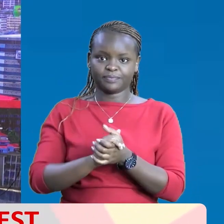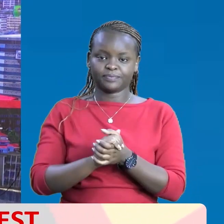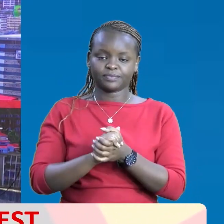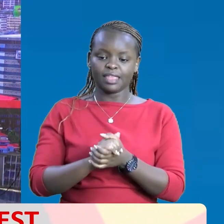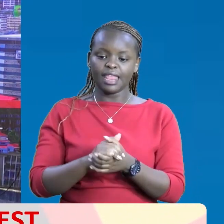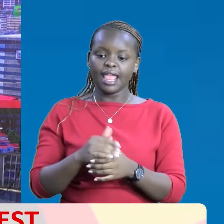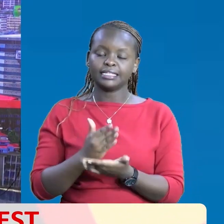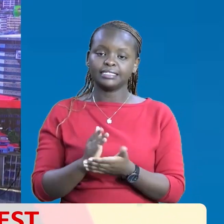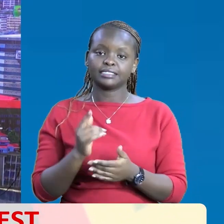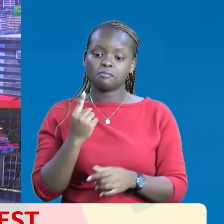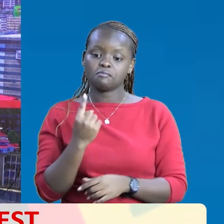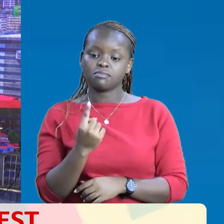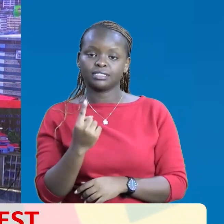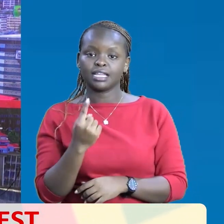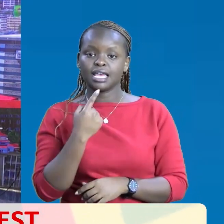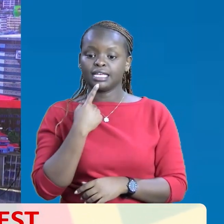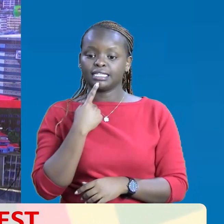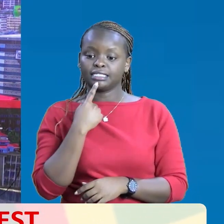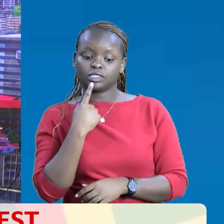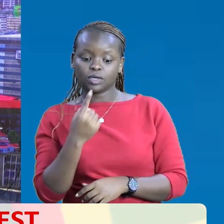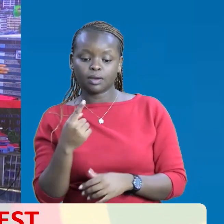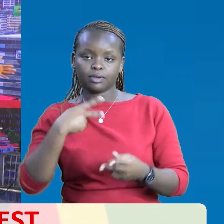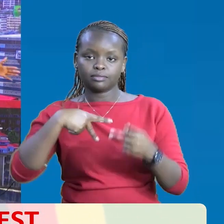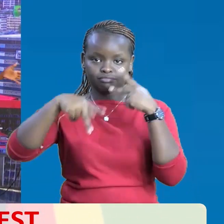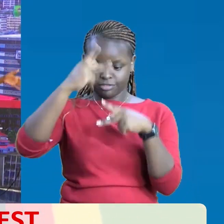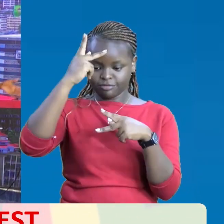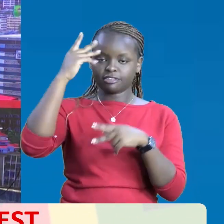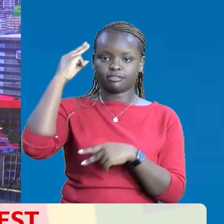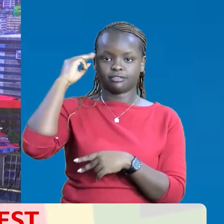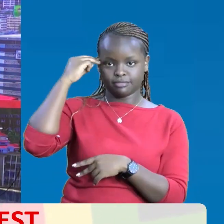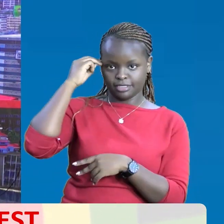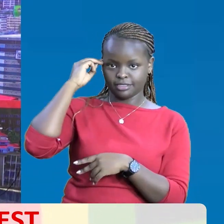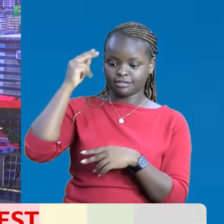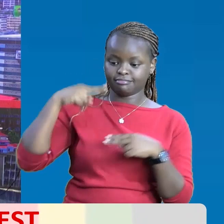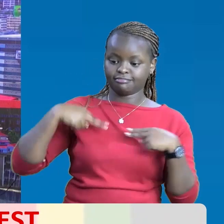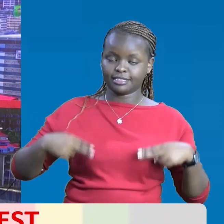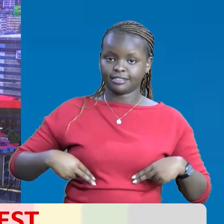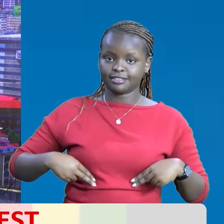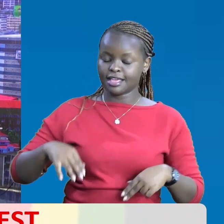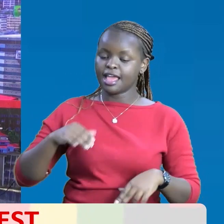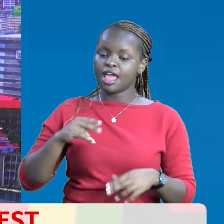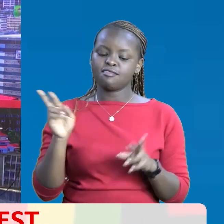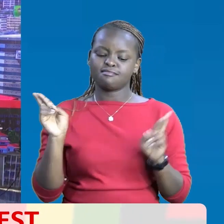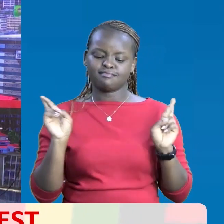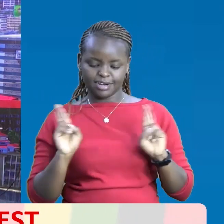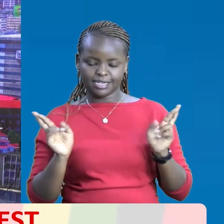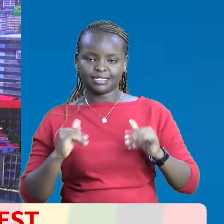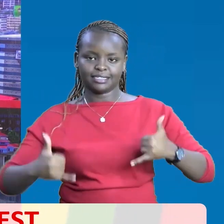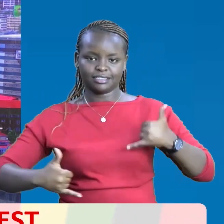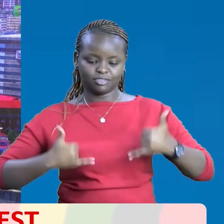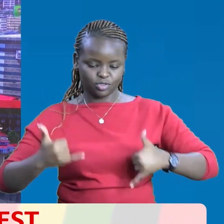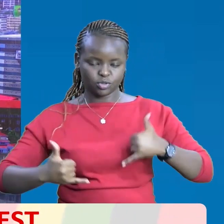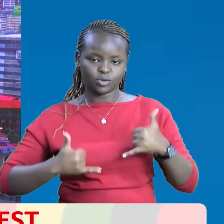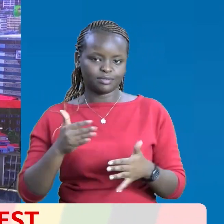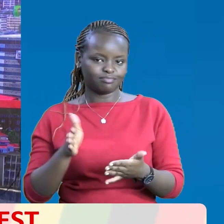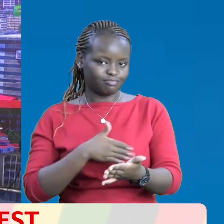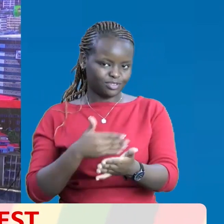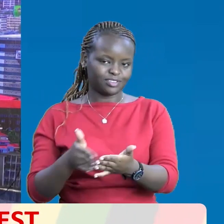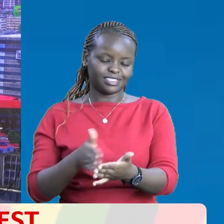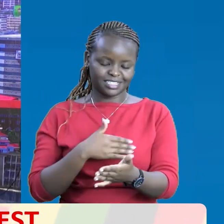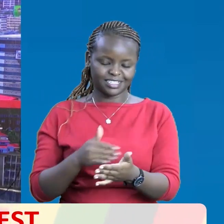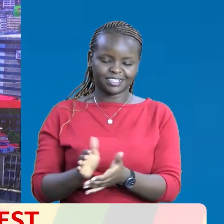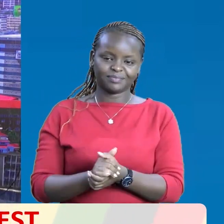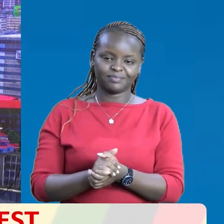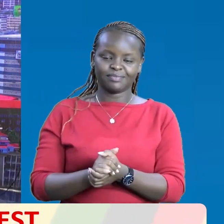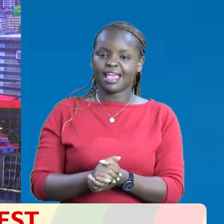who is going to say it in a very professional way. I hope you all are going to stay tuned. I hope you're ready to enjoy some music because the DJ the itchy fingers are doing